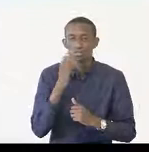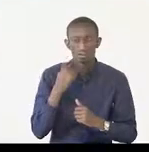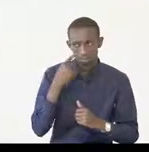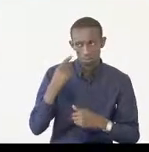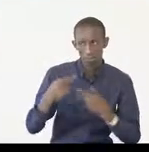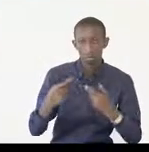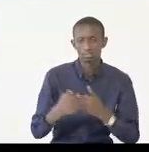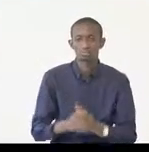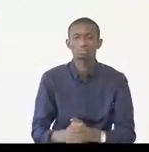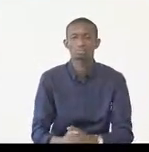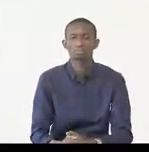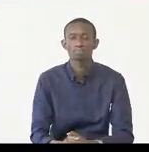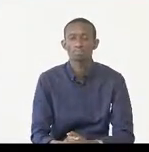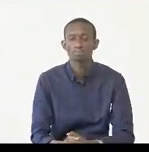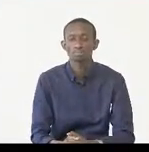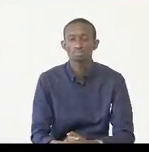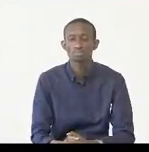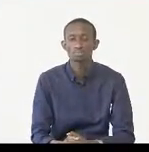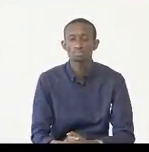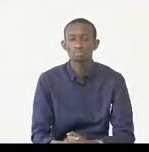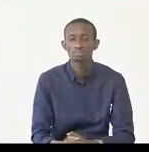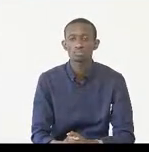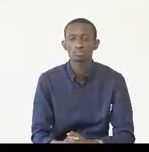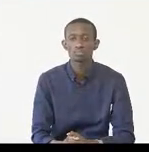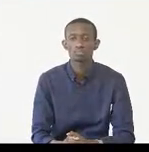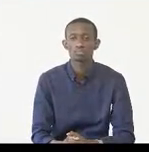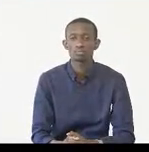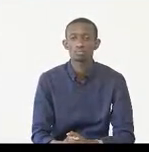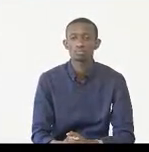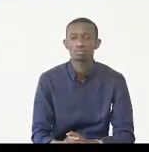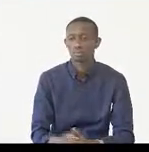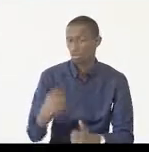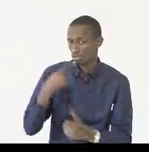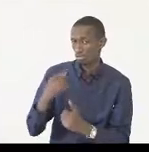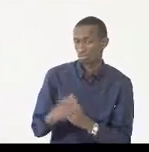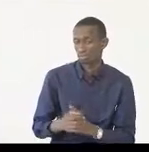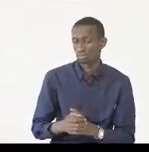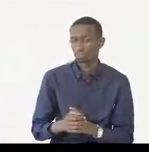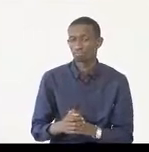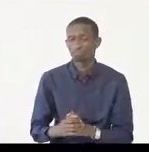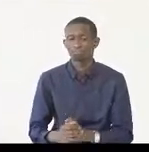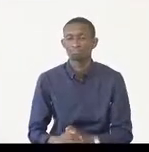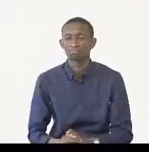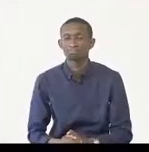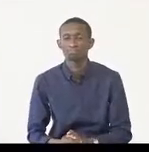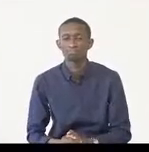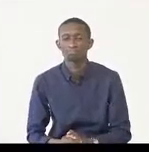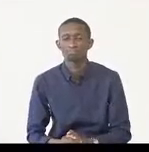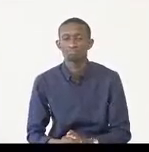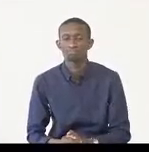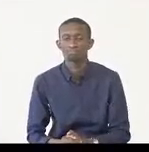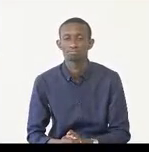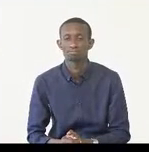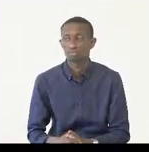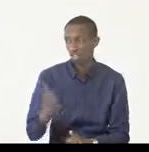now, it is here. So we are saying that we have, okay, so this is what we